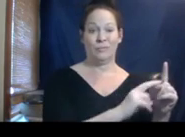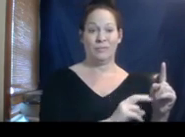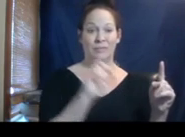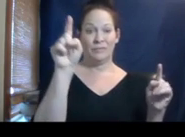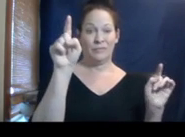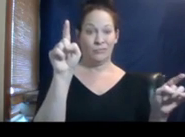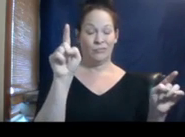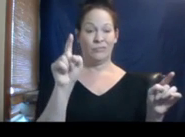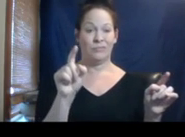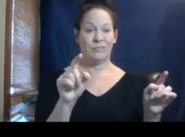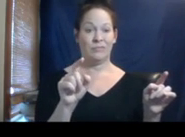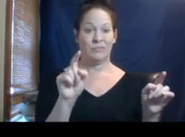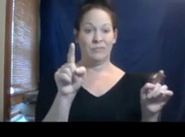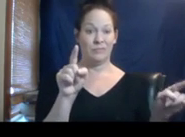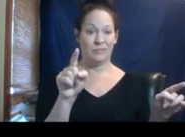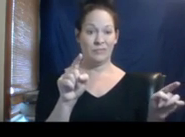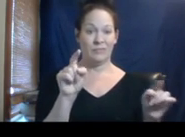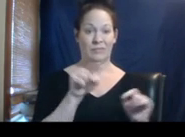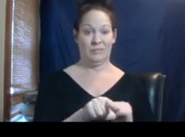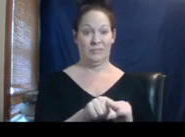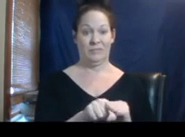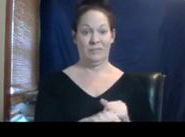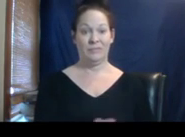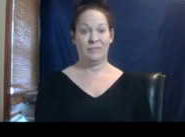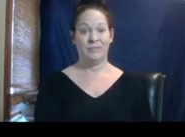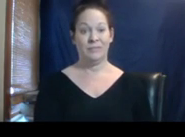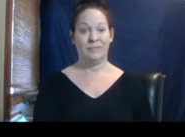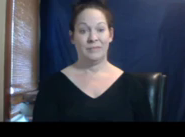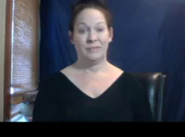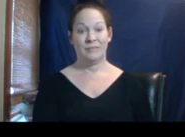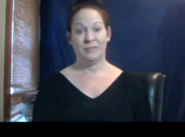So 7x squared times x is 7x cubed.